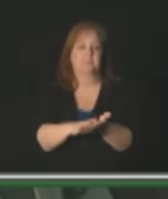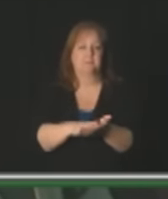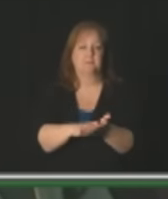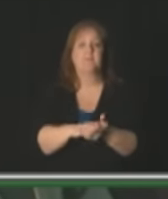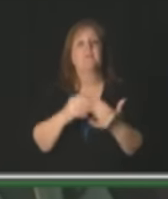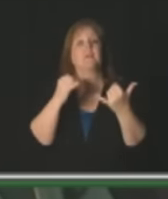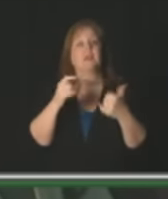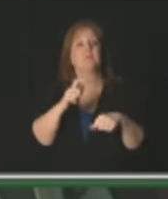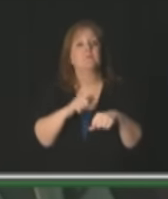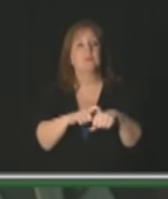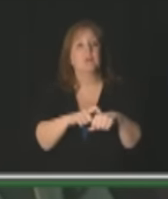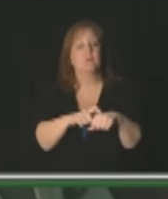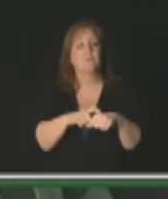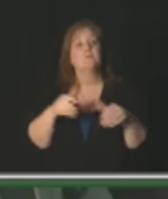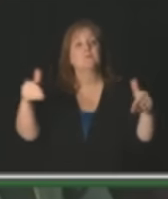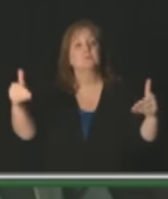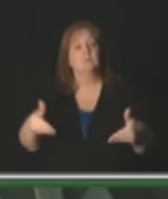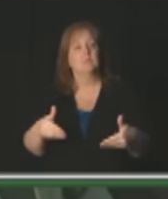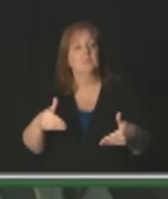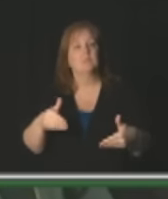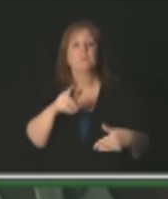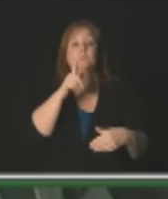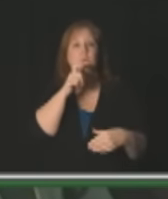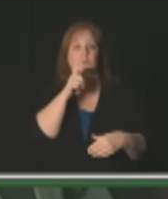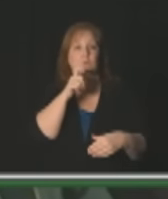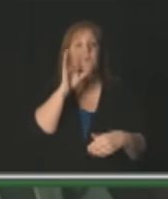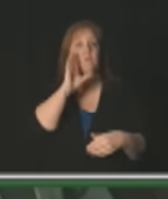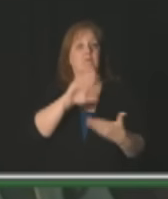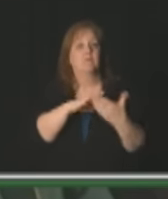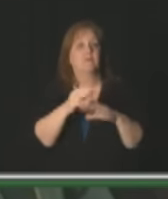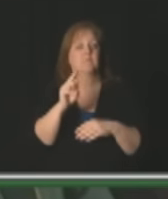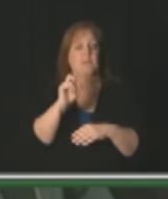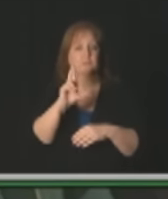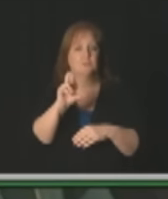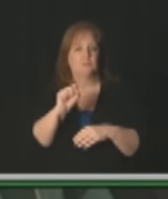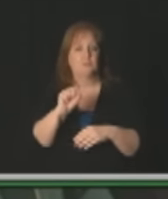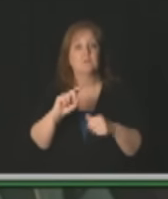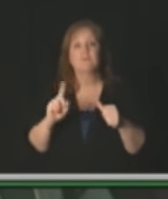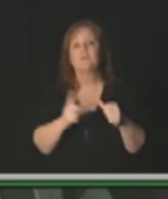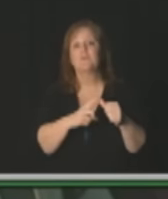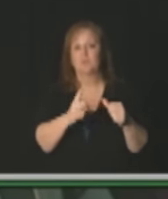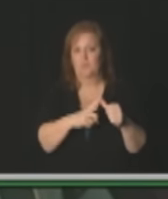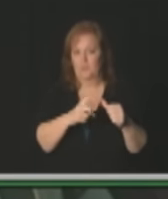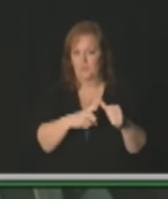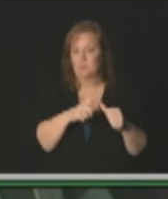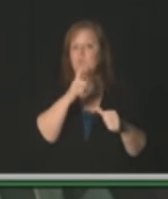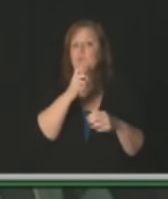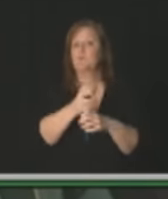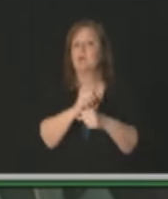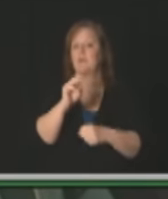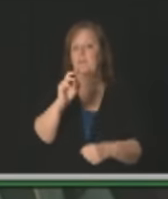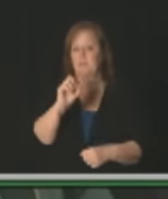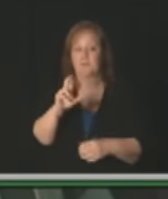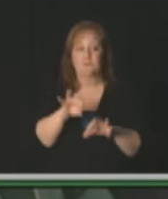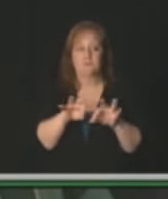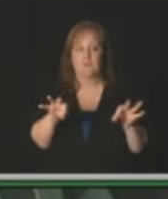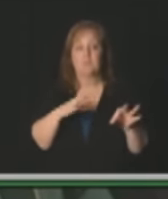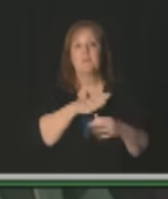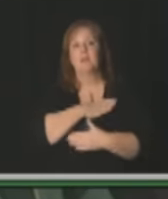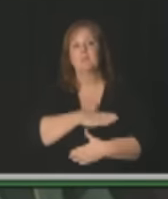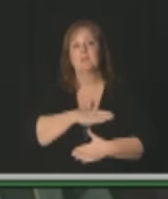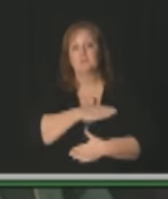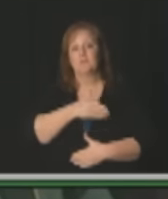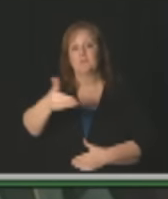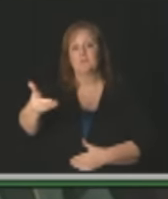It is time to present the candidates, and we will begin with those who have earned master's degrees. It is my pleasure